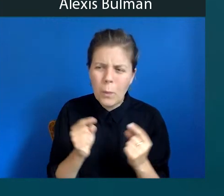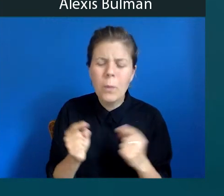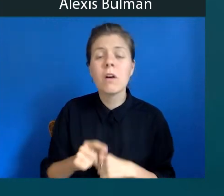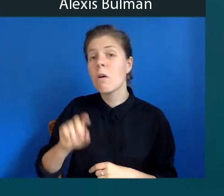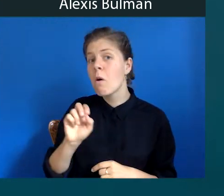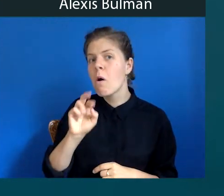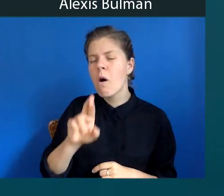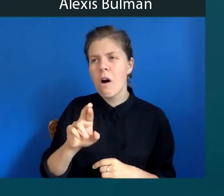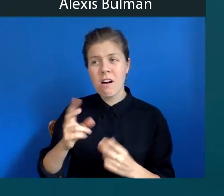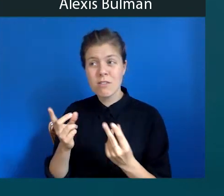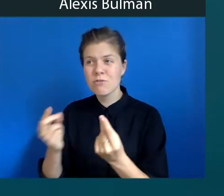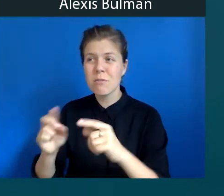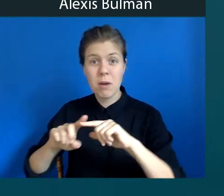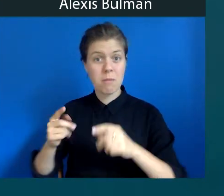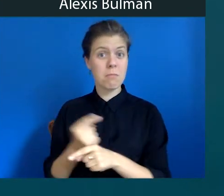result in pain.